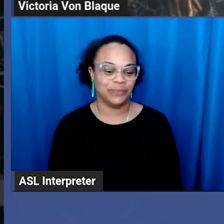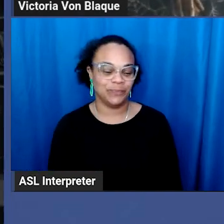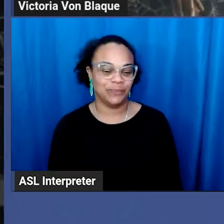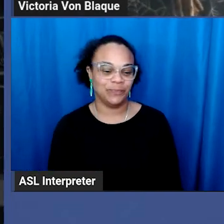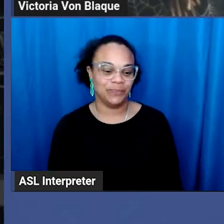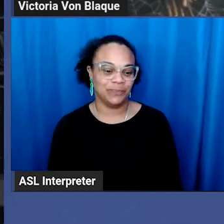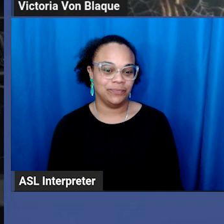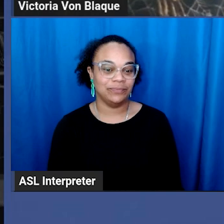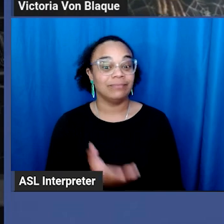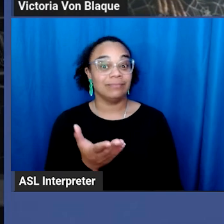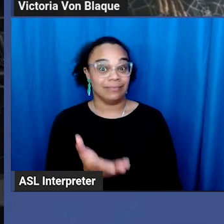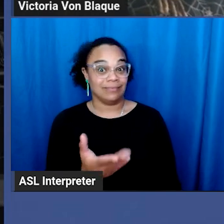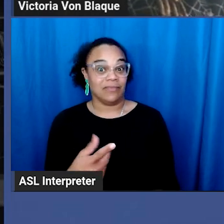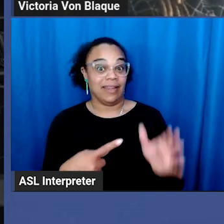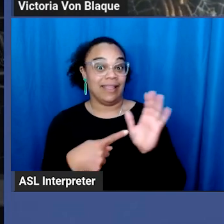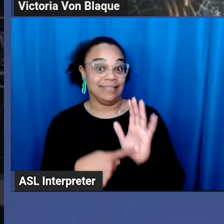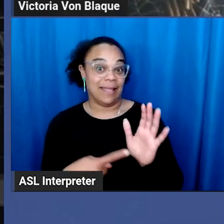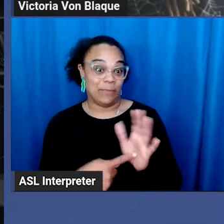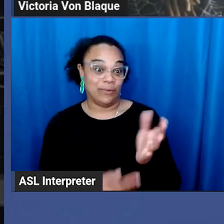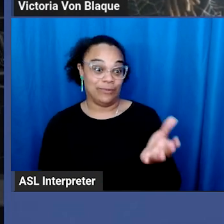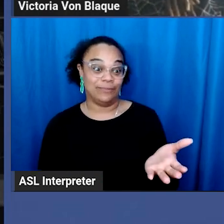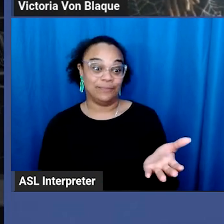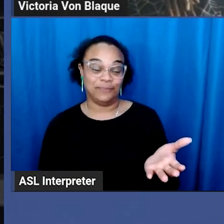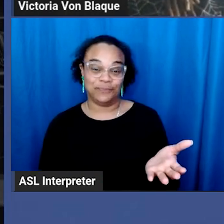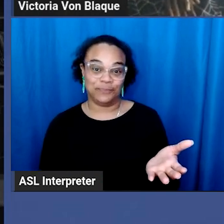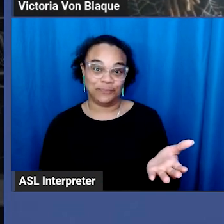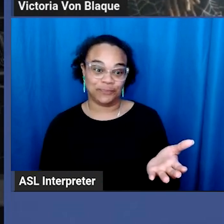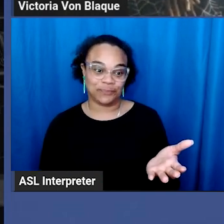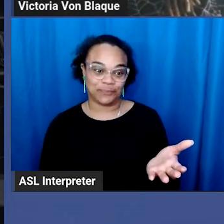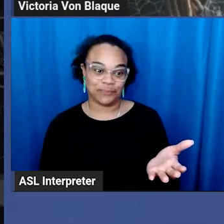Here is an example of,